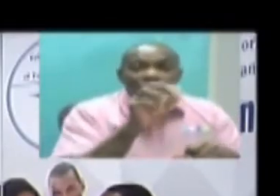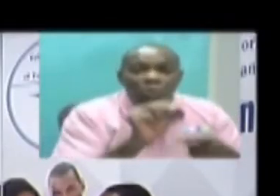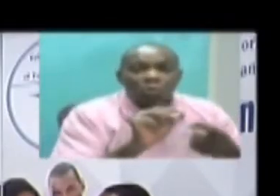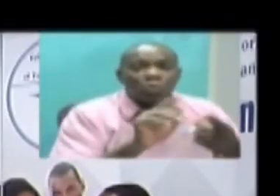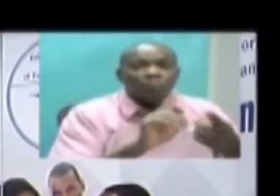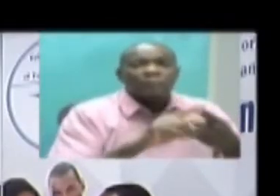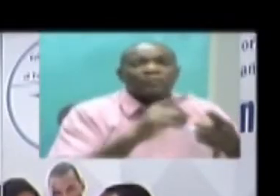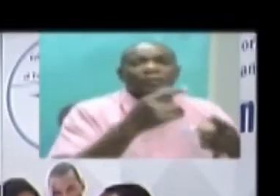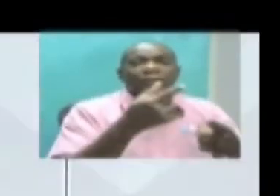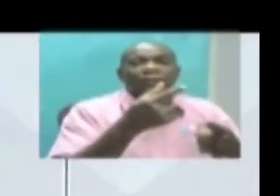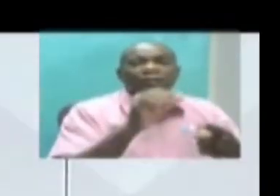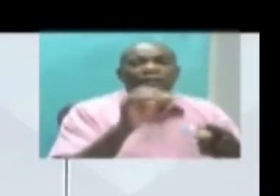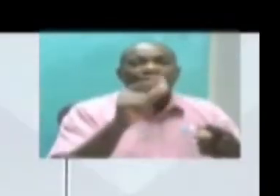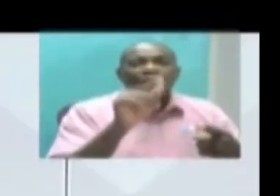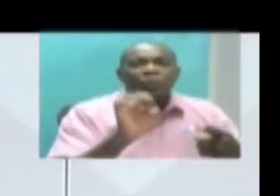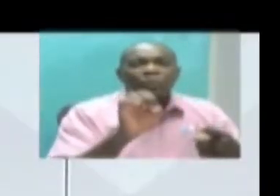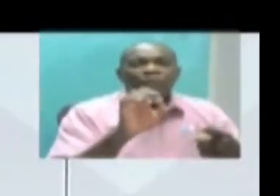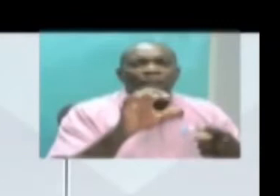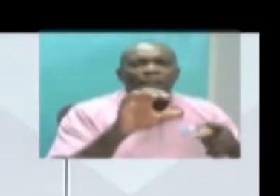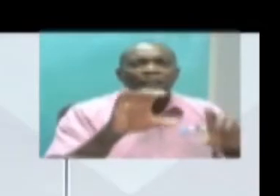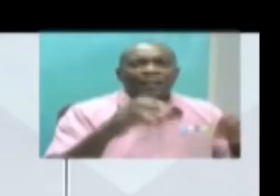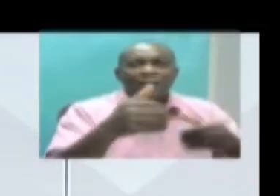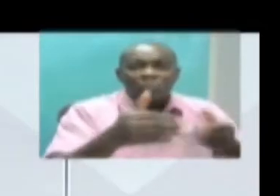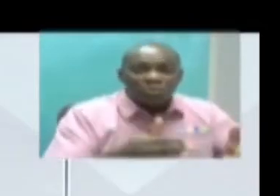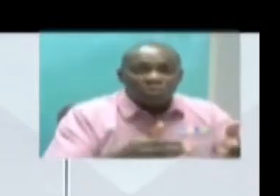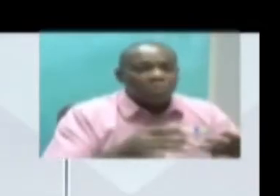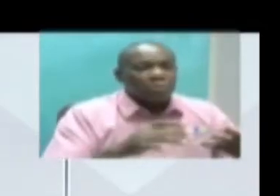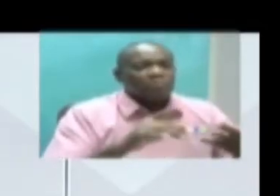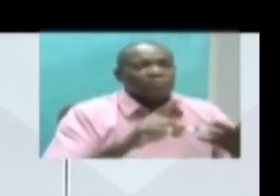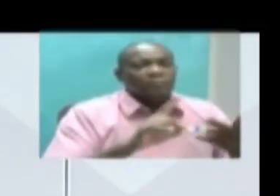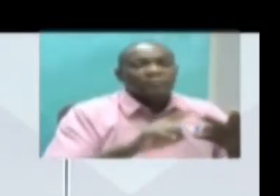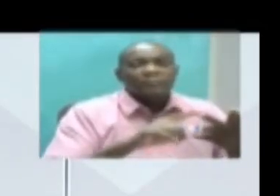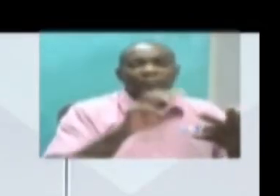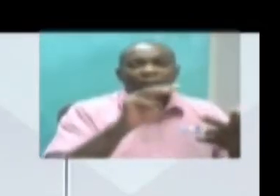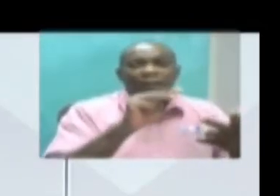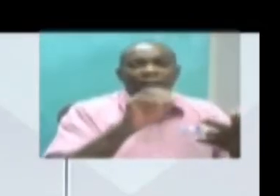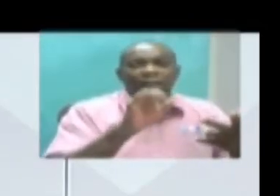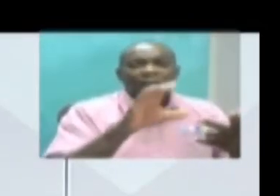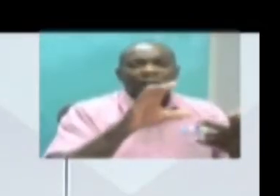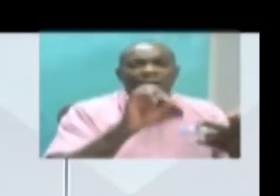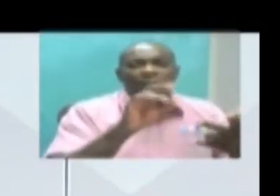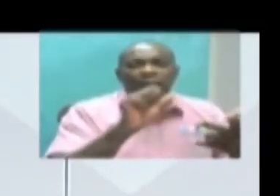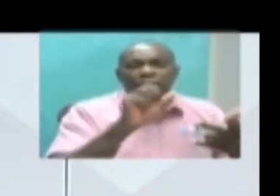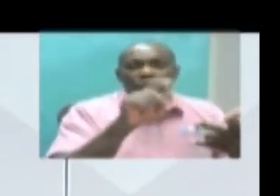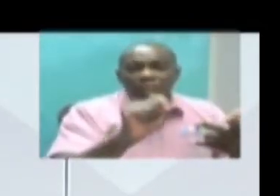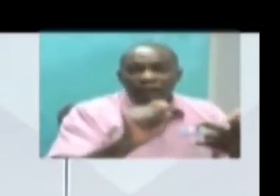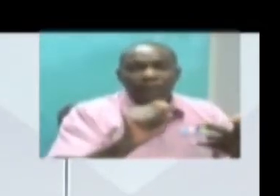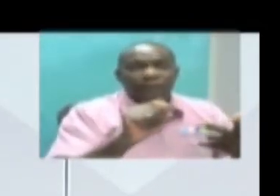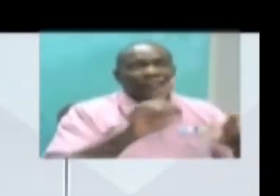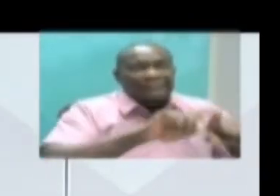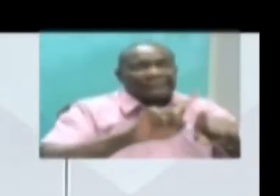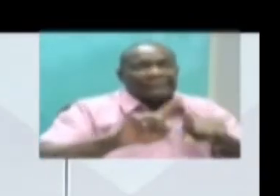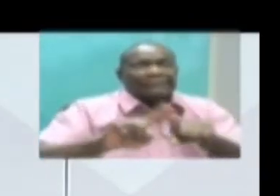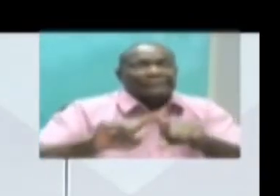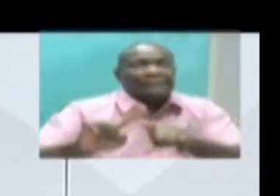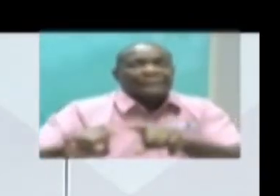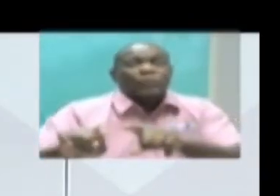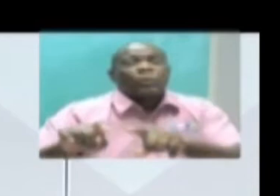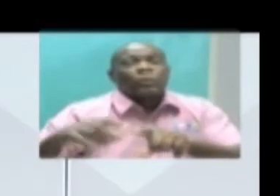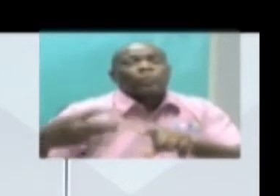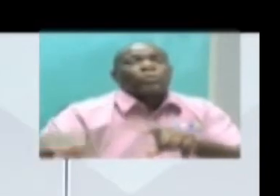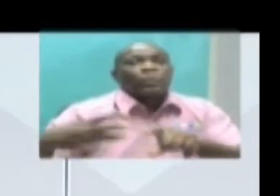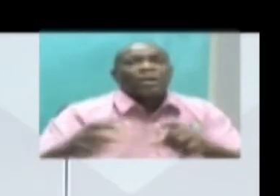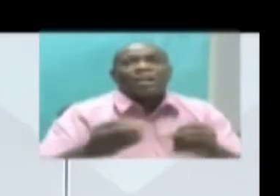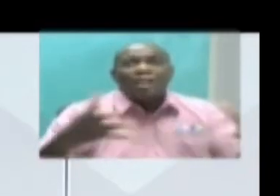on the operational aspects and not the long-term effects. And I think that's where, if I had to look back and make a